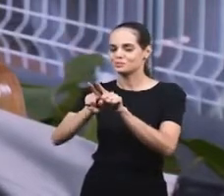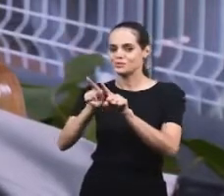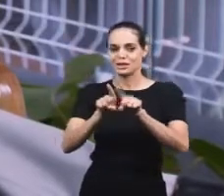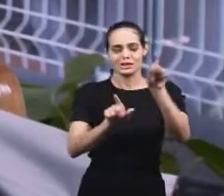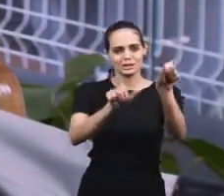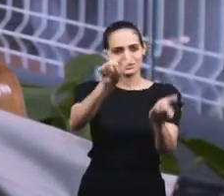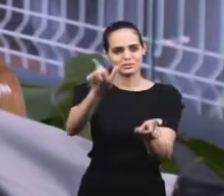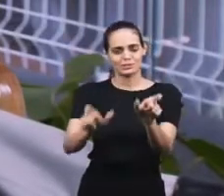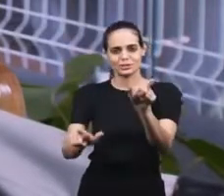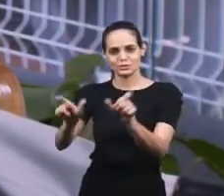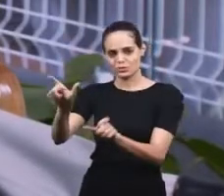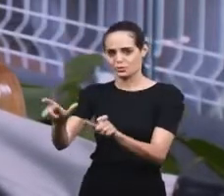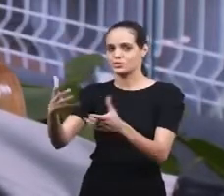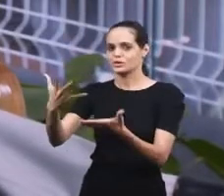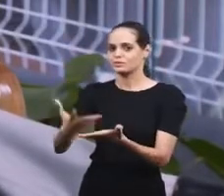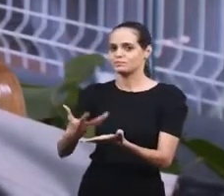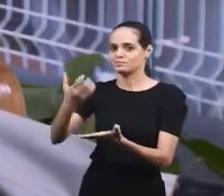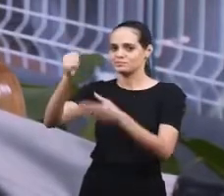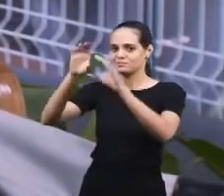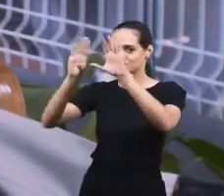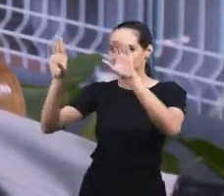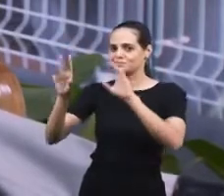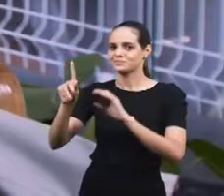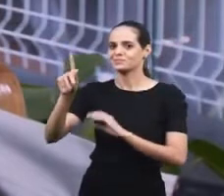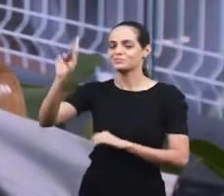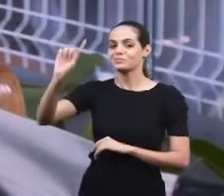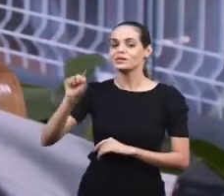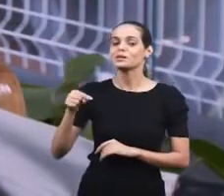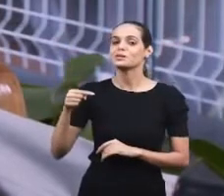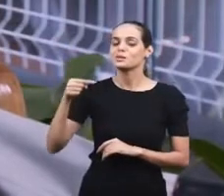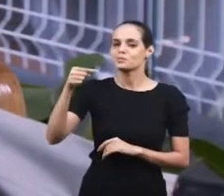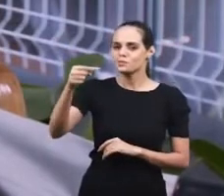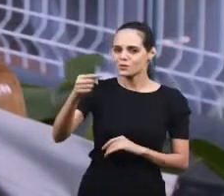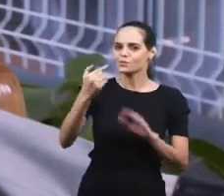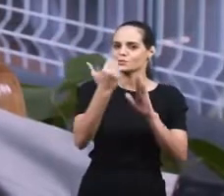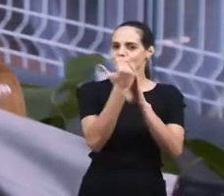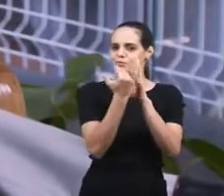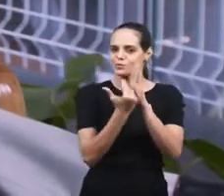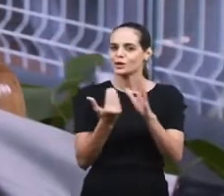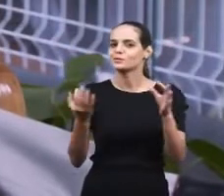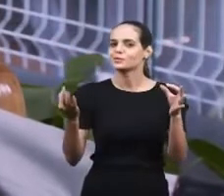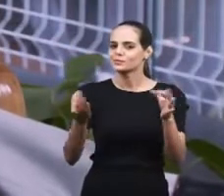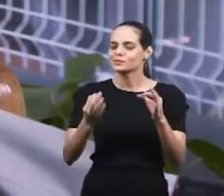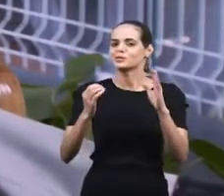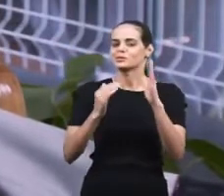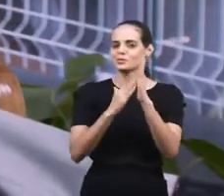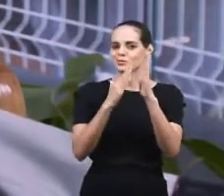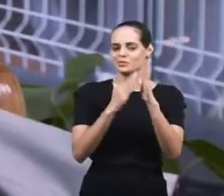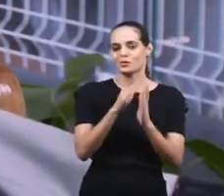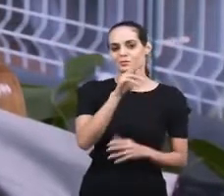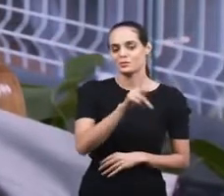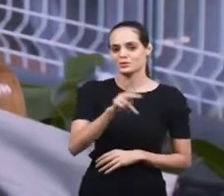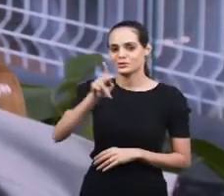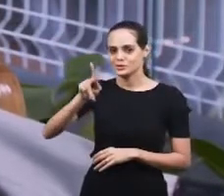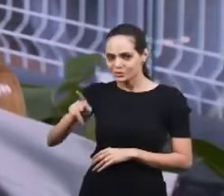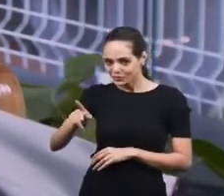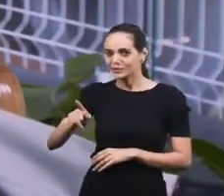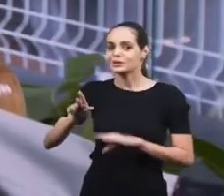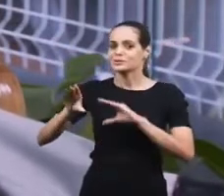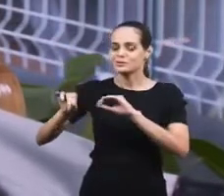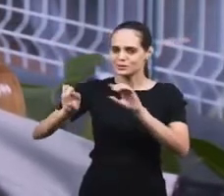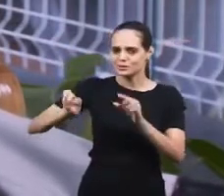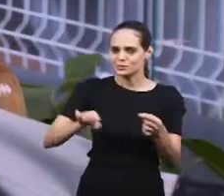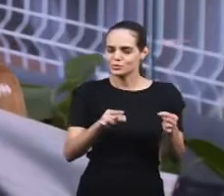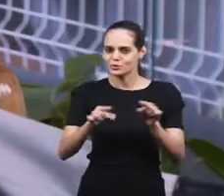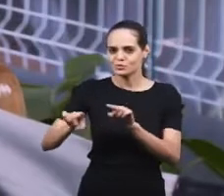with those who will inherit eternal life. And after this, in the perfect praise lesson, Teacher Janaina Uzamaki